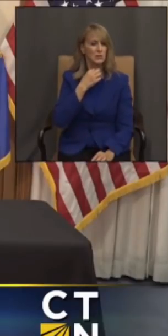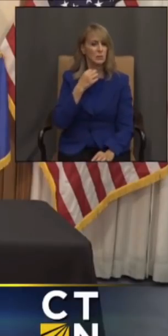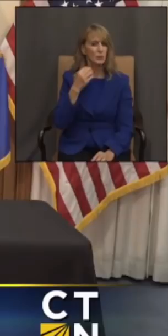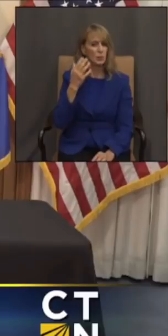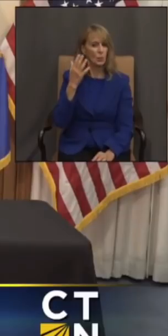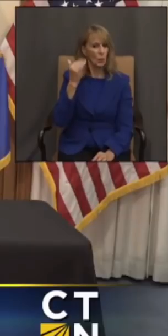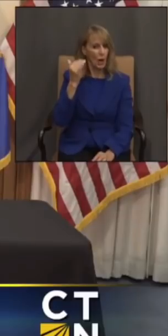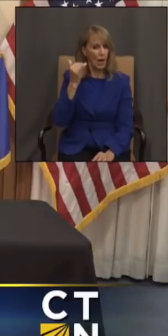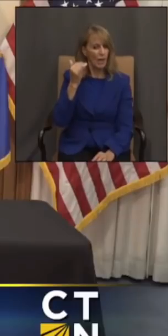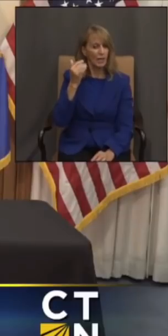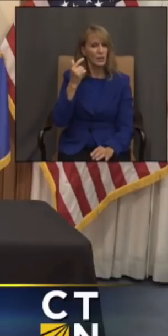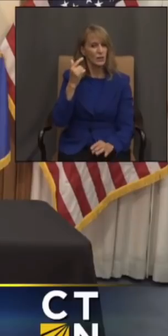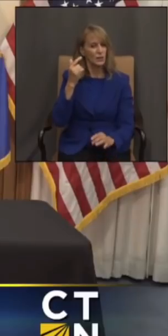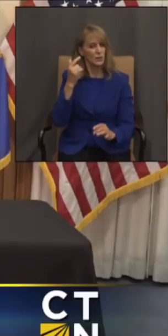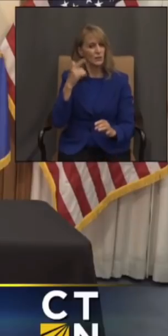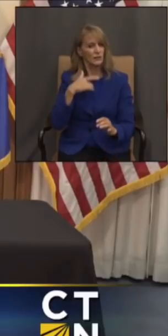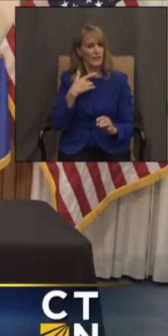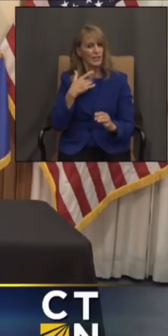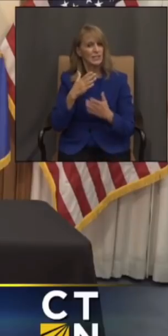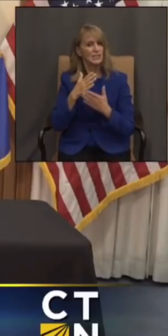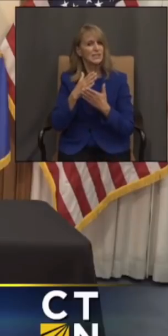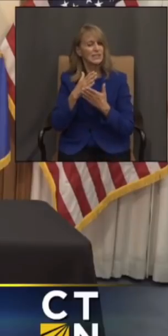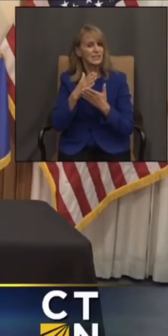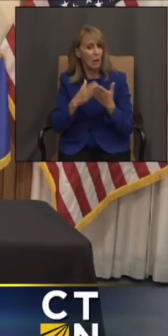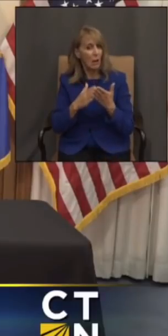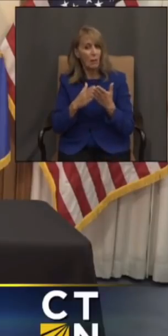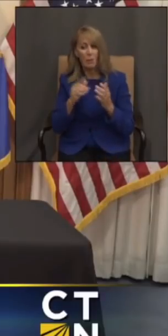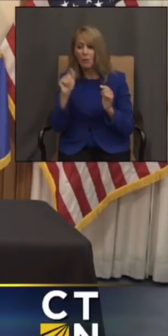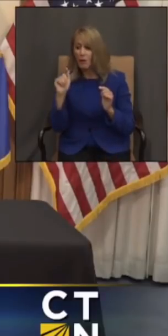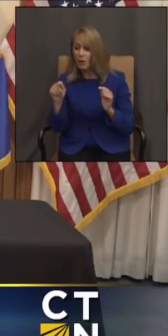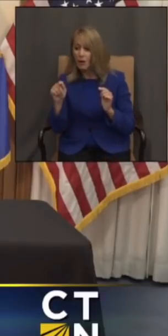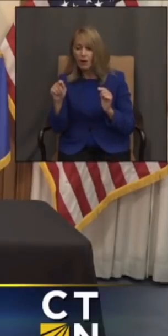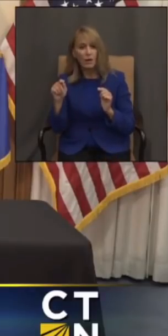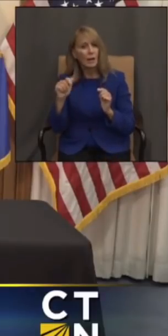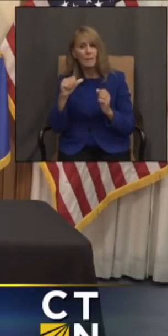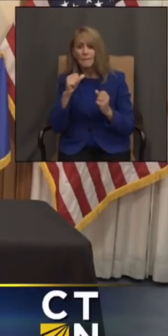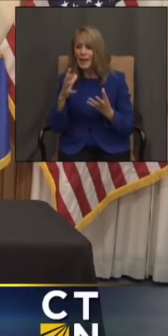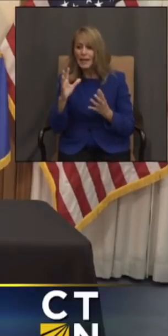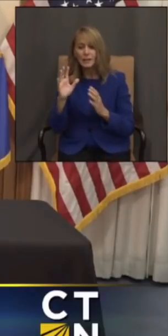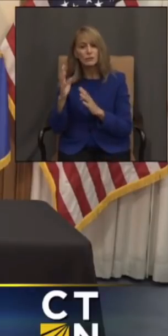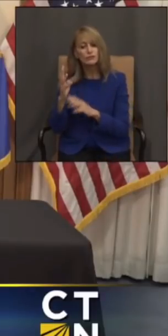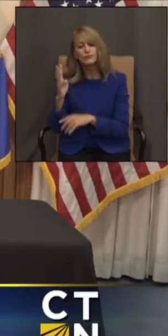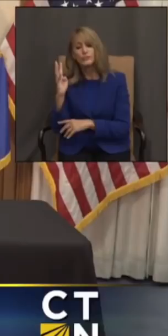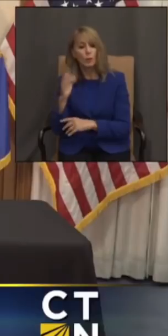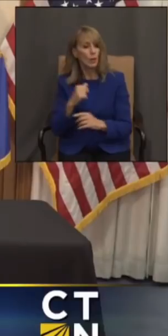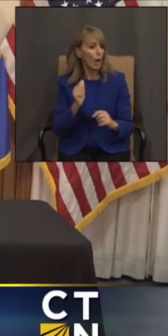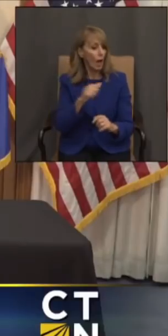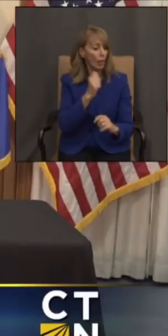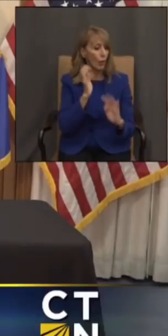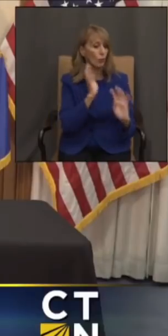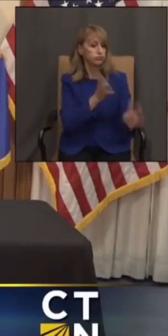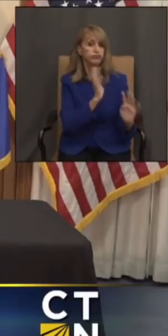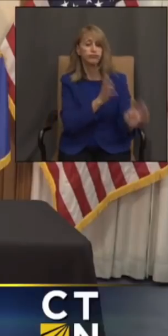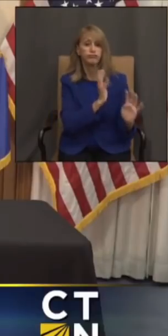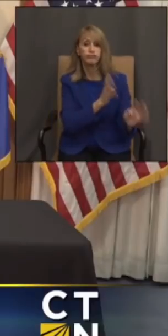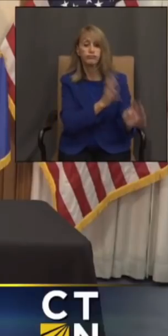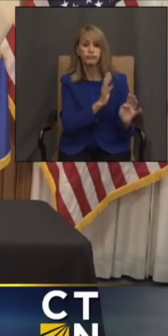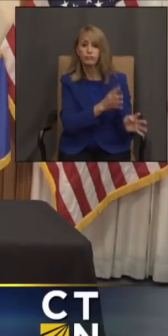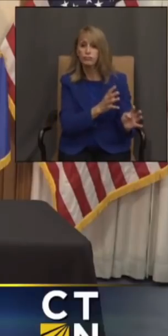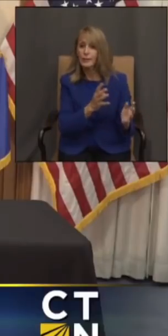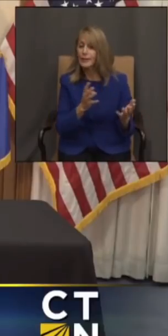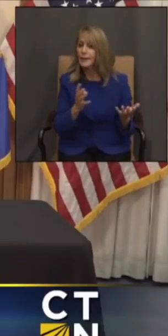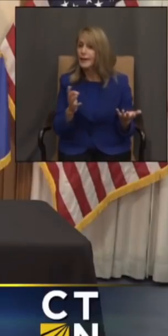be, that some clinics are now having lighter attendance. You alluded to the fact that maybe at one point we'll